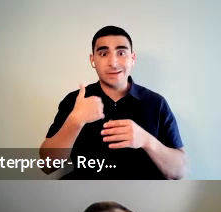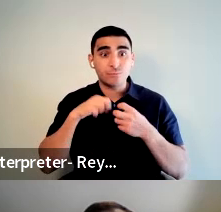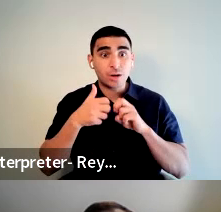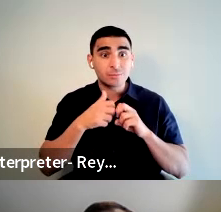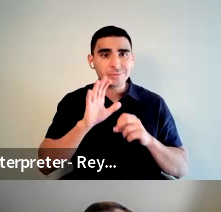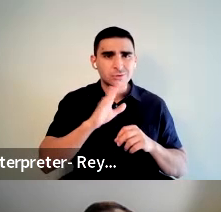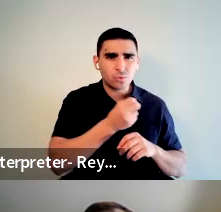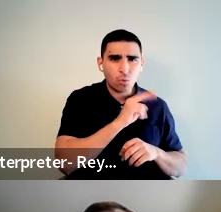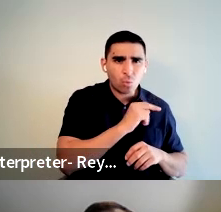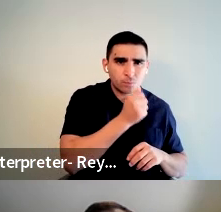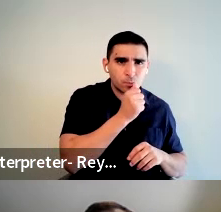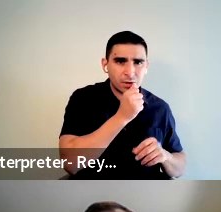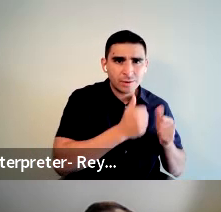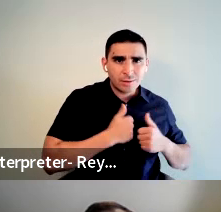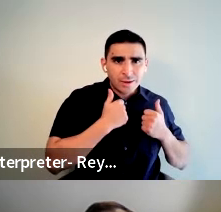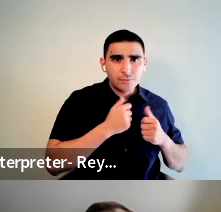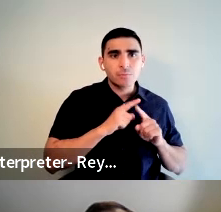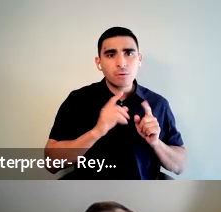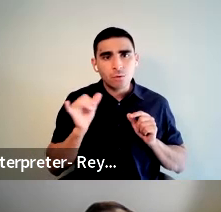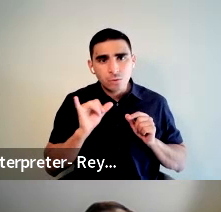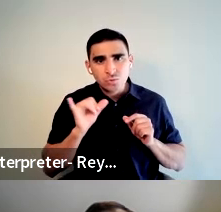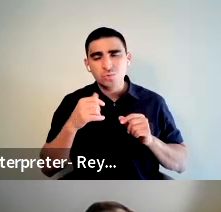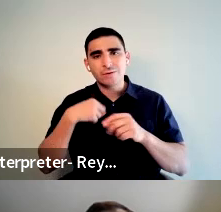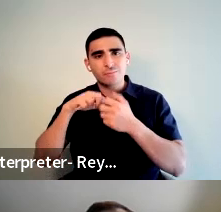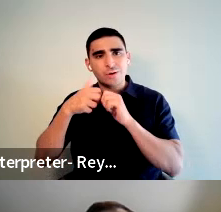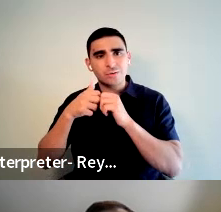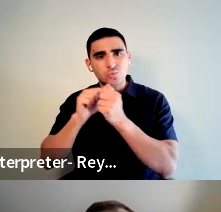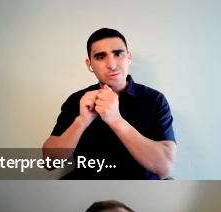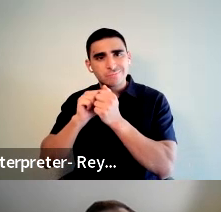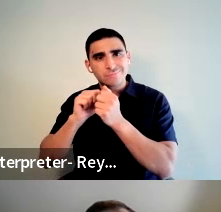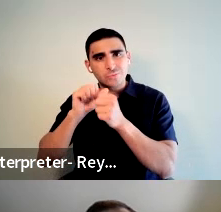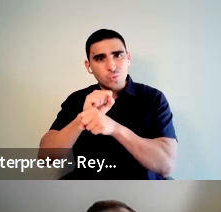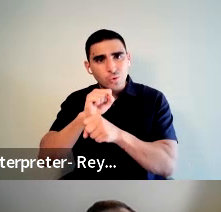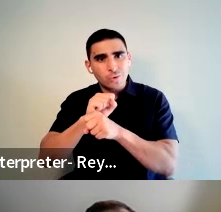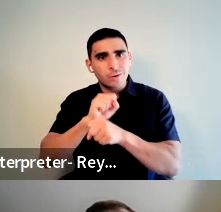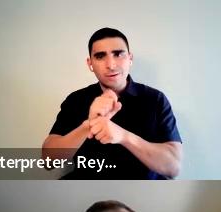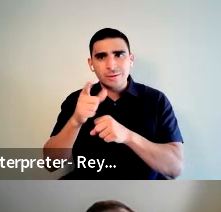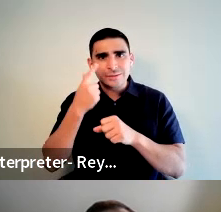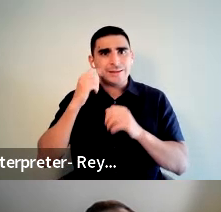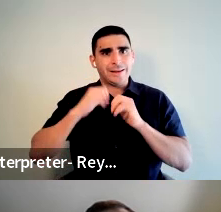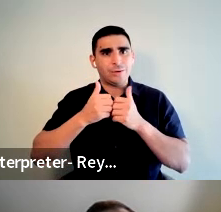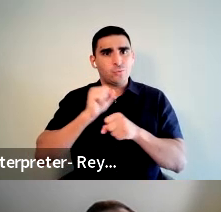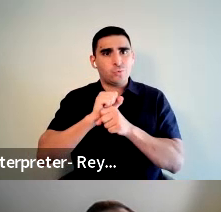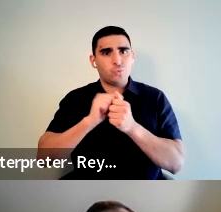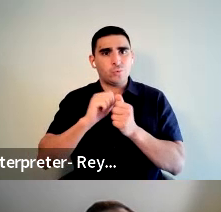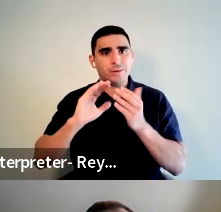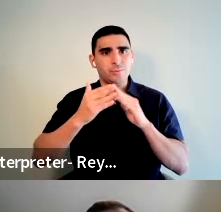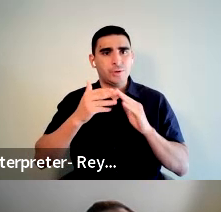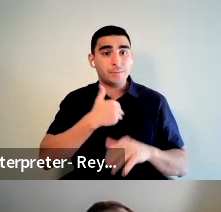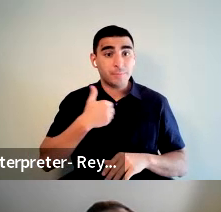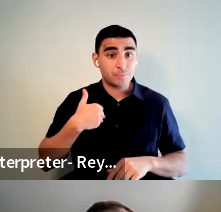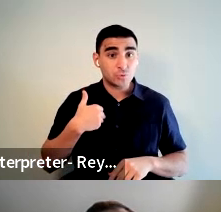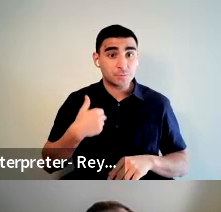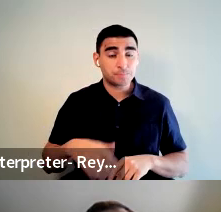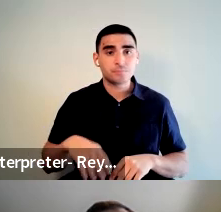more so problems with the work itself and how to work with community members. And that for me really